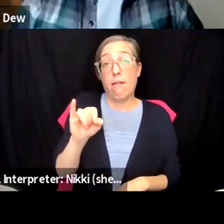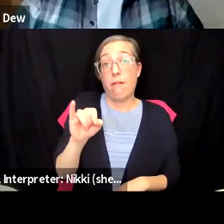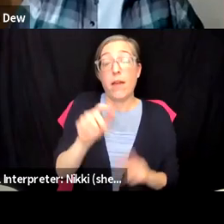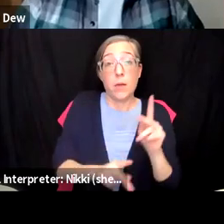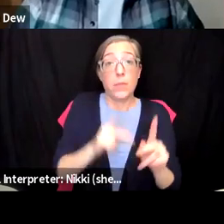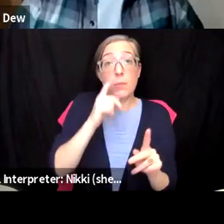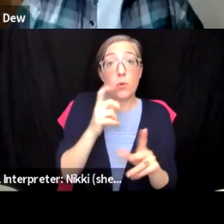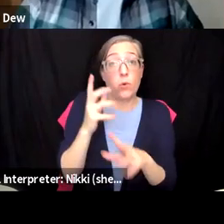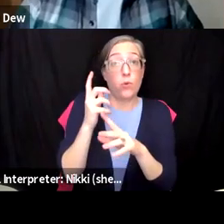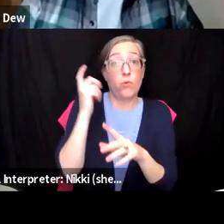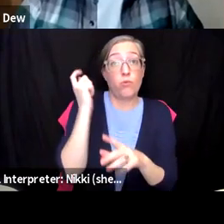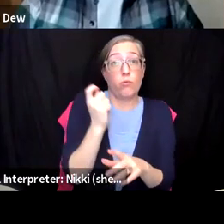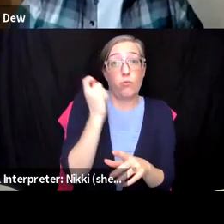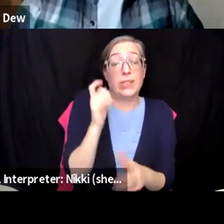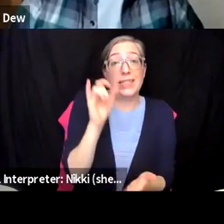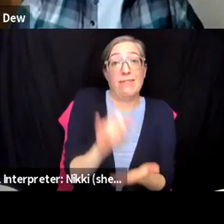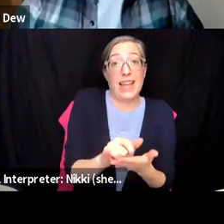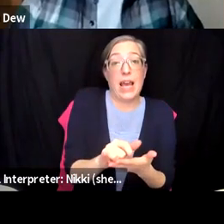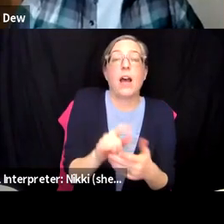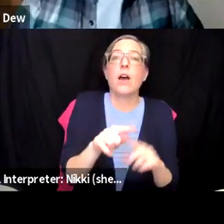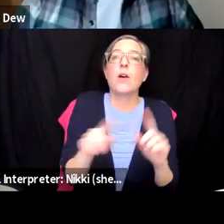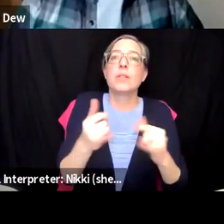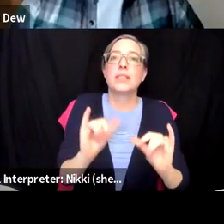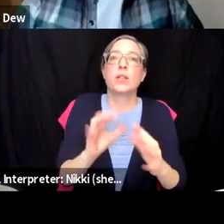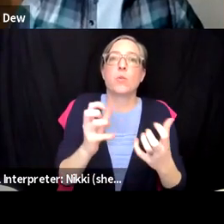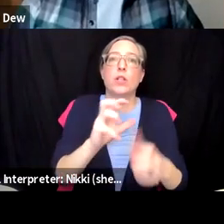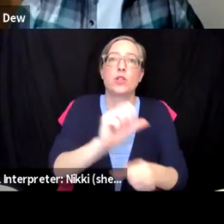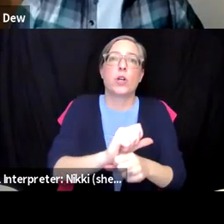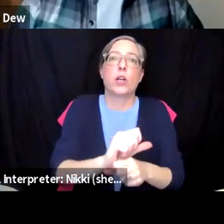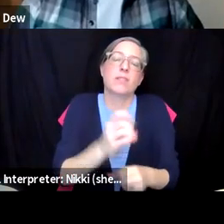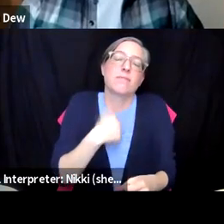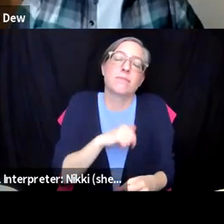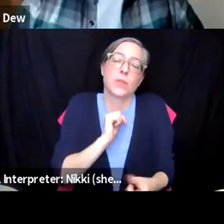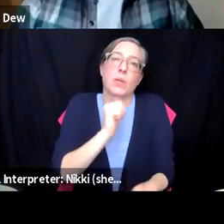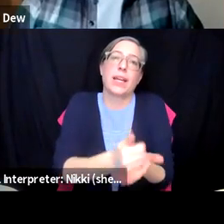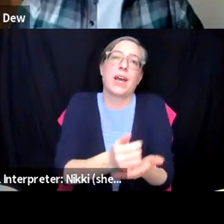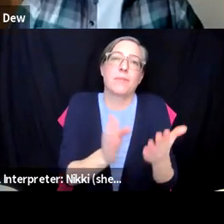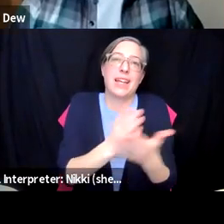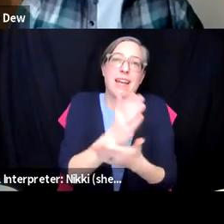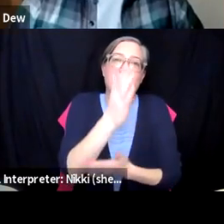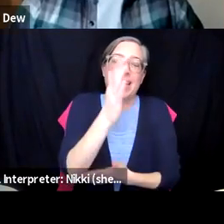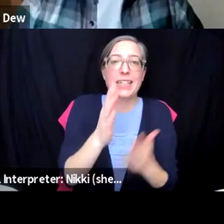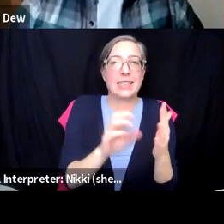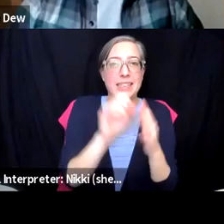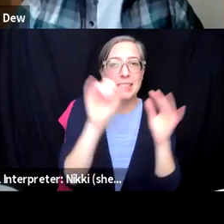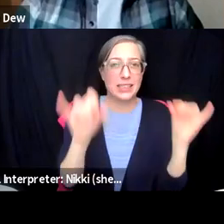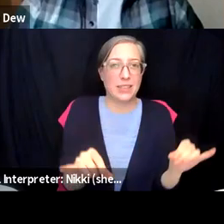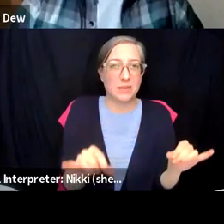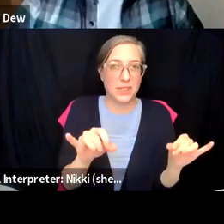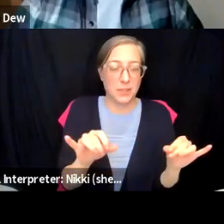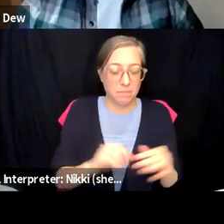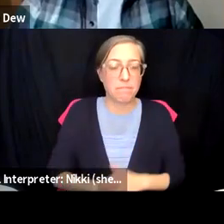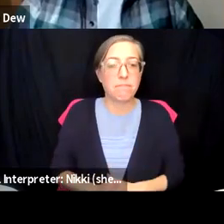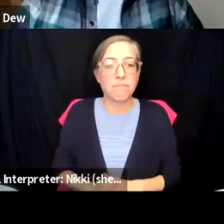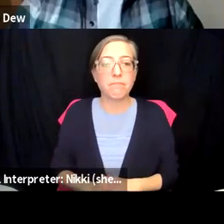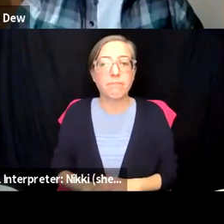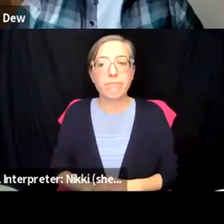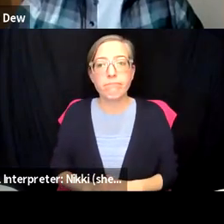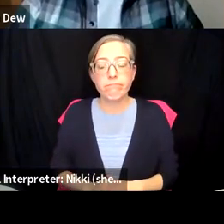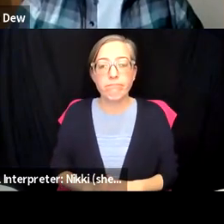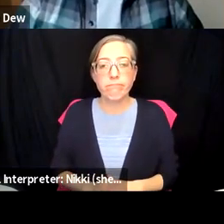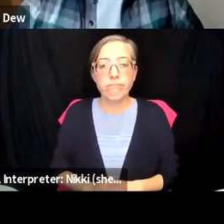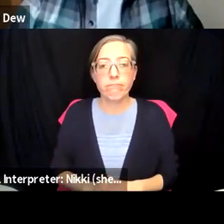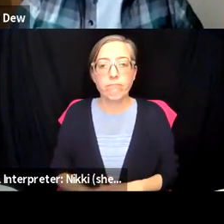those federal, state, and local benefit systems and understand the work incentives that are available. So that's a little bit